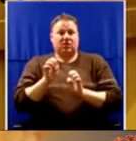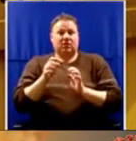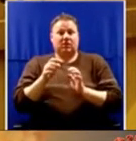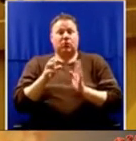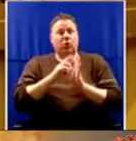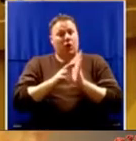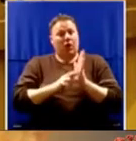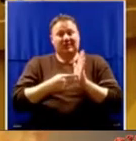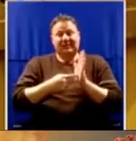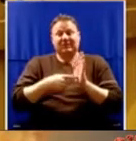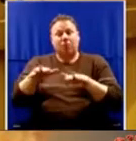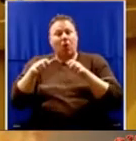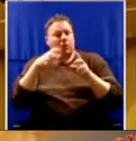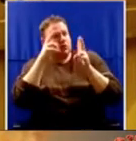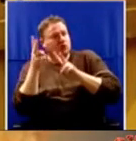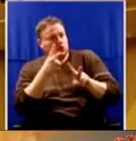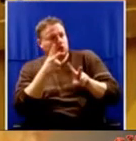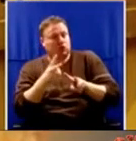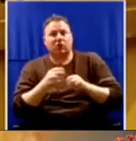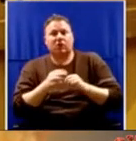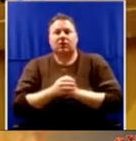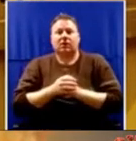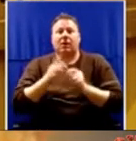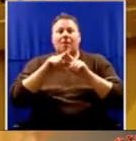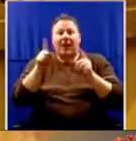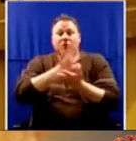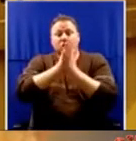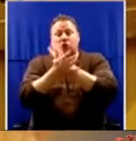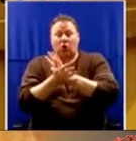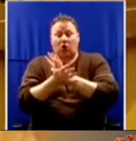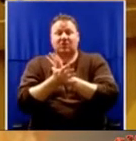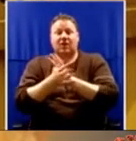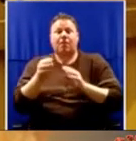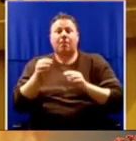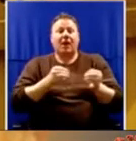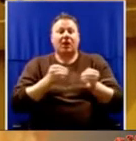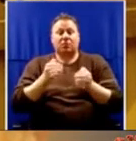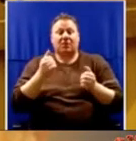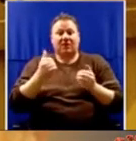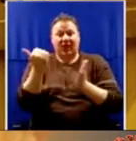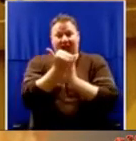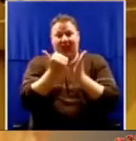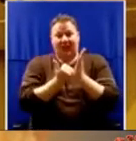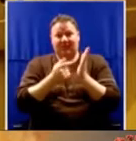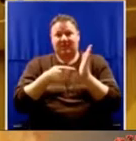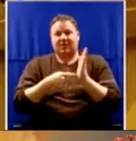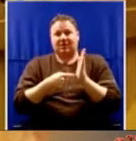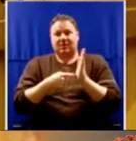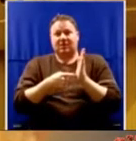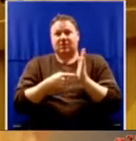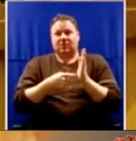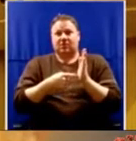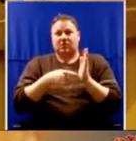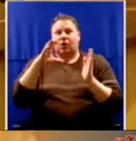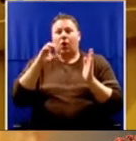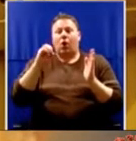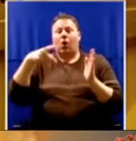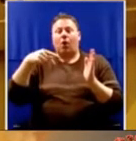parliamentary scrutiny, but the Disaster Management Act and regulations, which give the Culture Minister sweeping powers